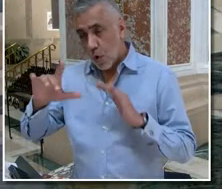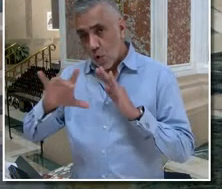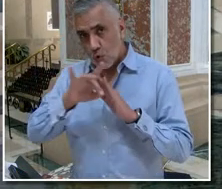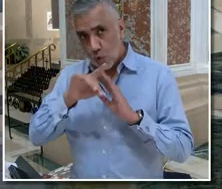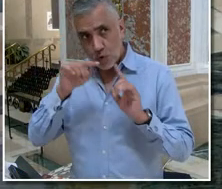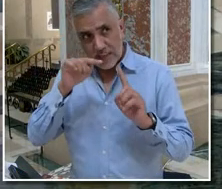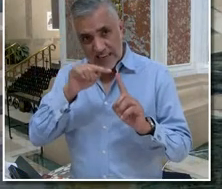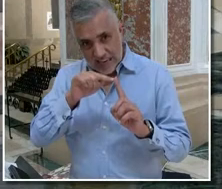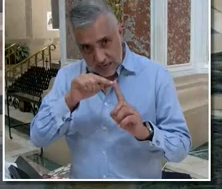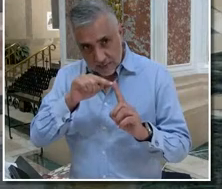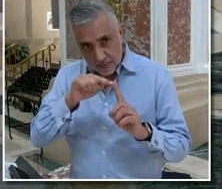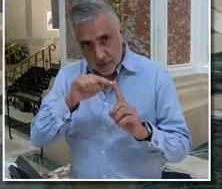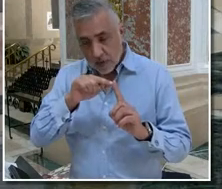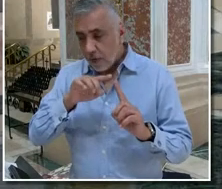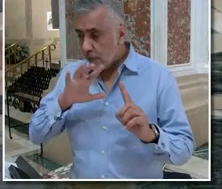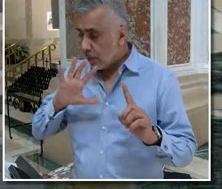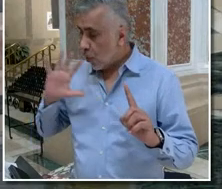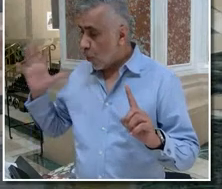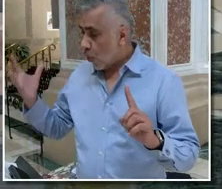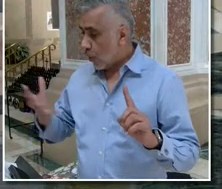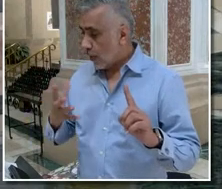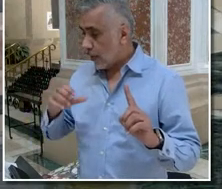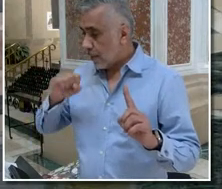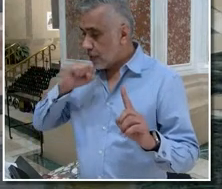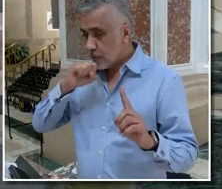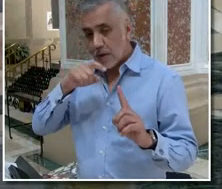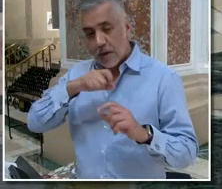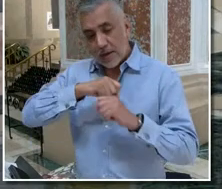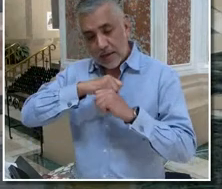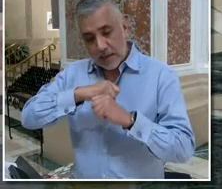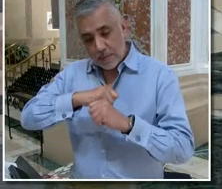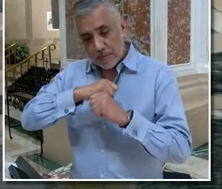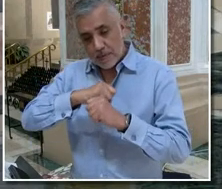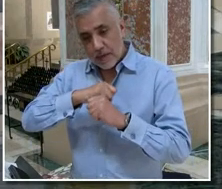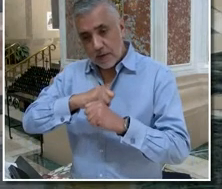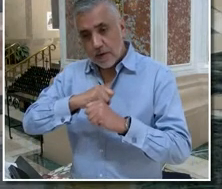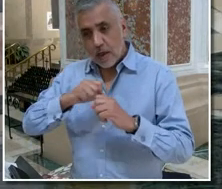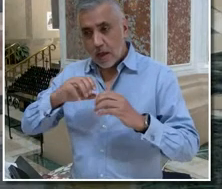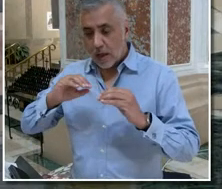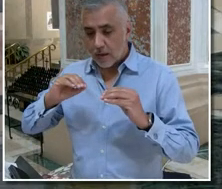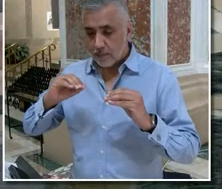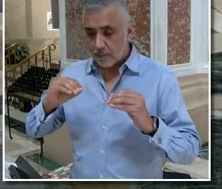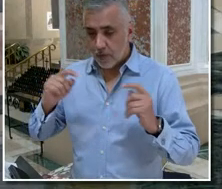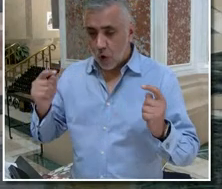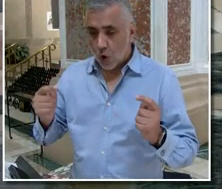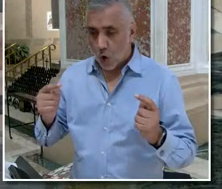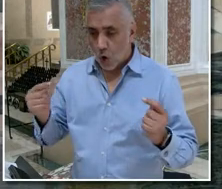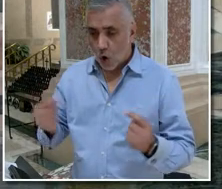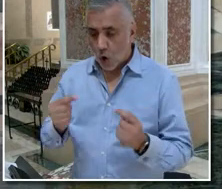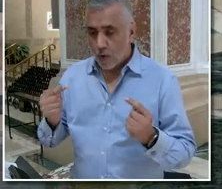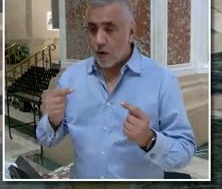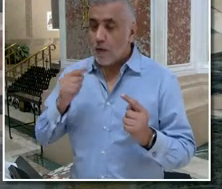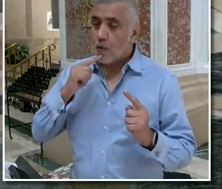him for the order of bishops, may keep him safe and unharmed for the Lord's holy church